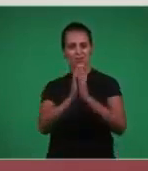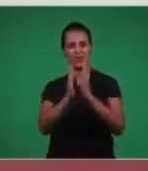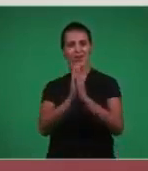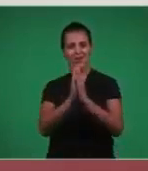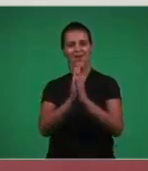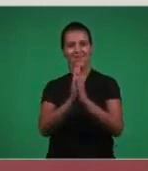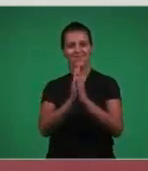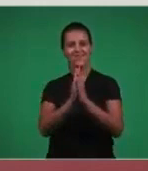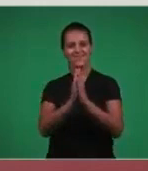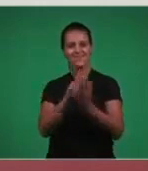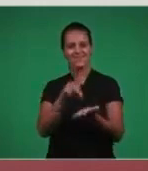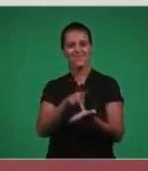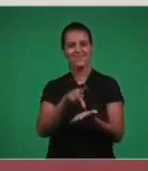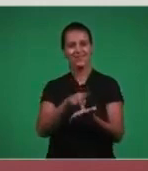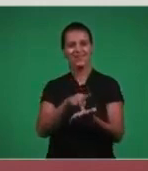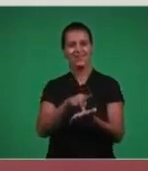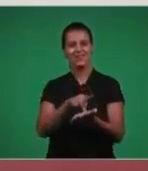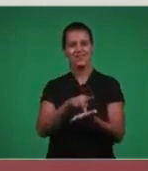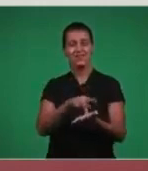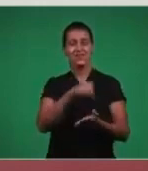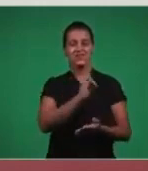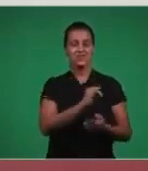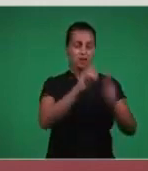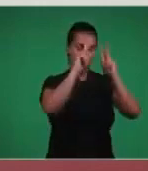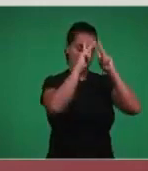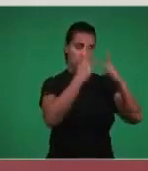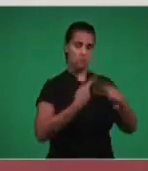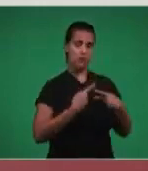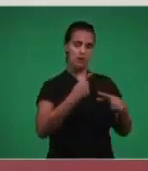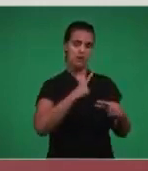in a second, 2 million of cells are produced.